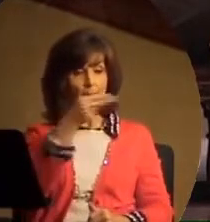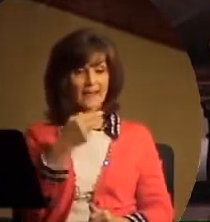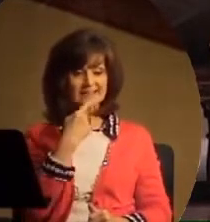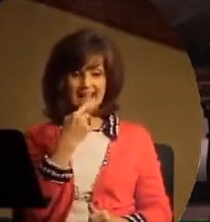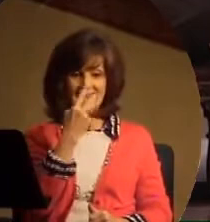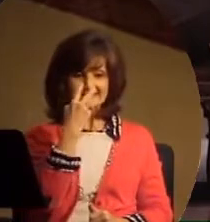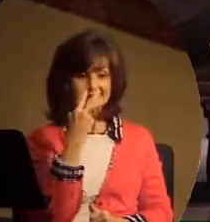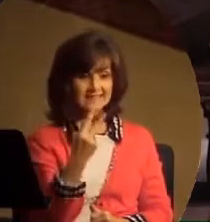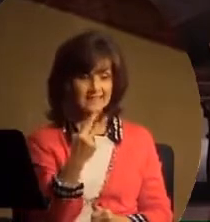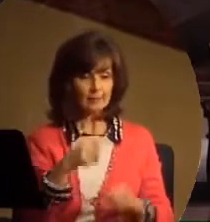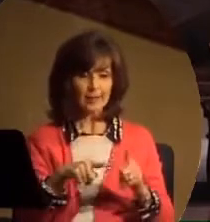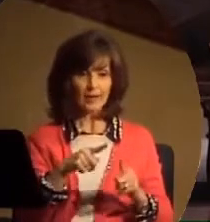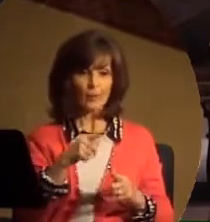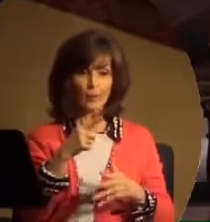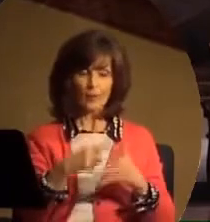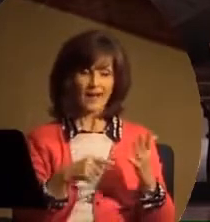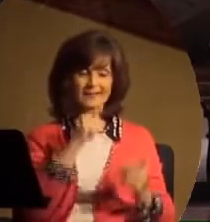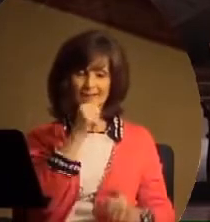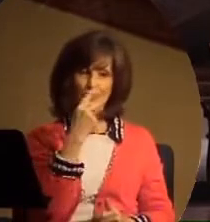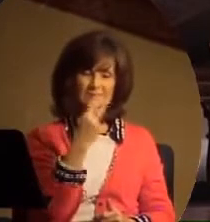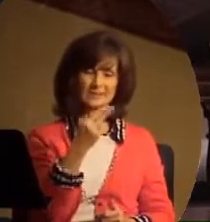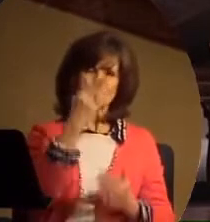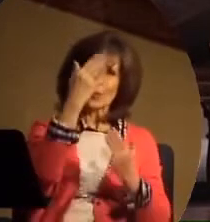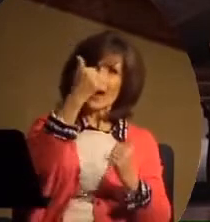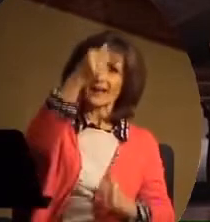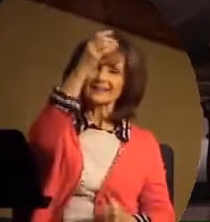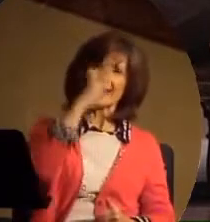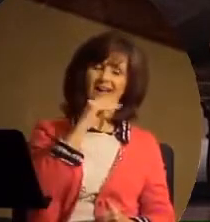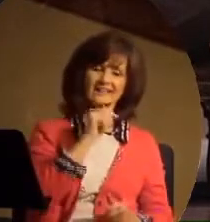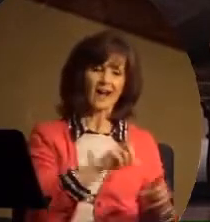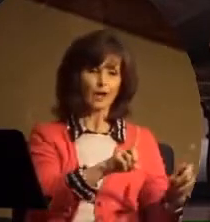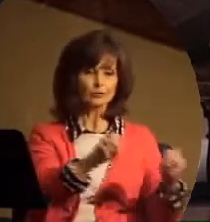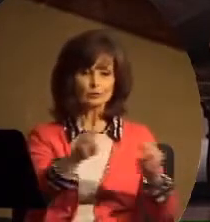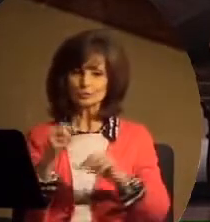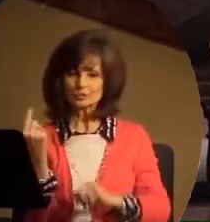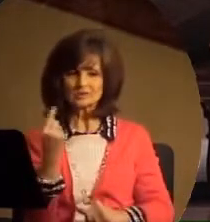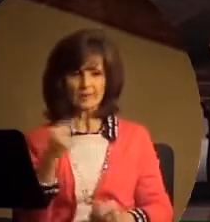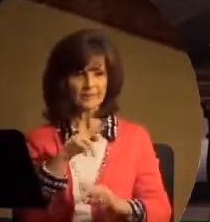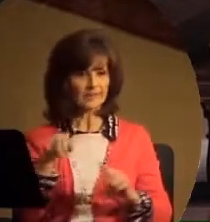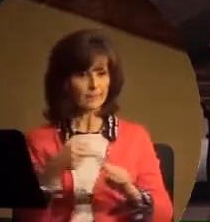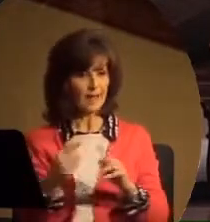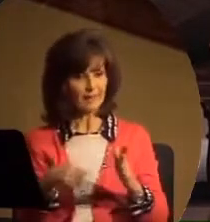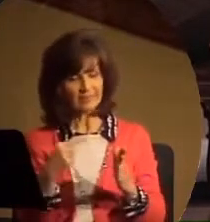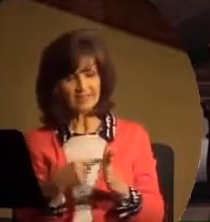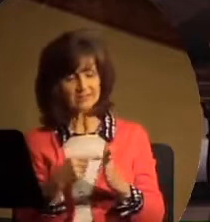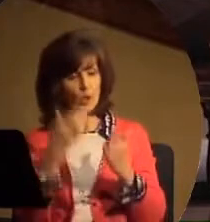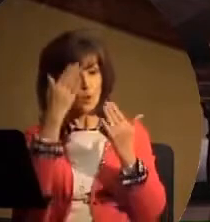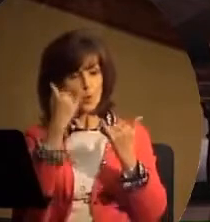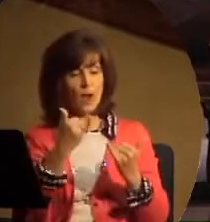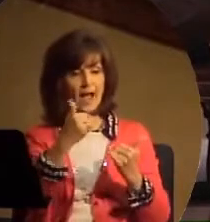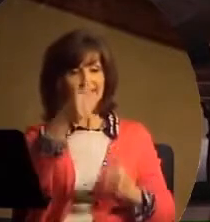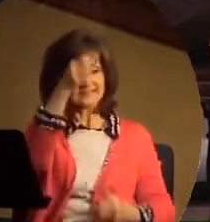the thing that I don't see that really bothers me is, why isn't God doing something about all this?